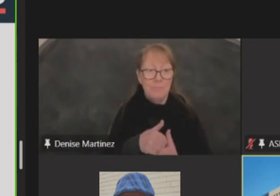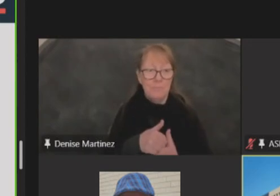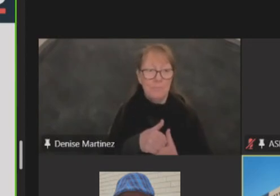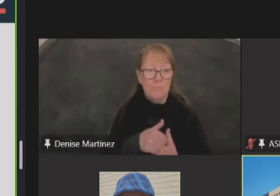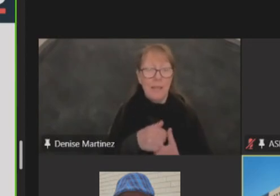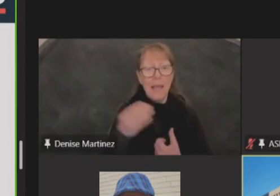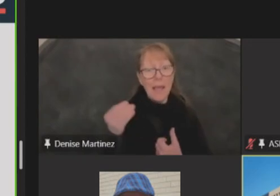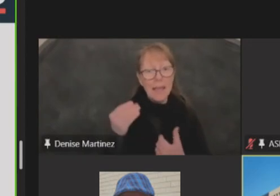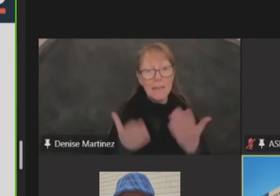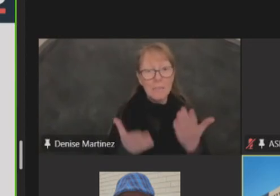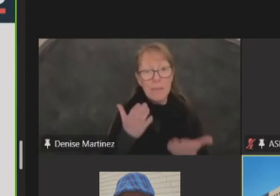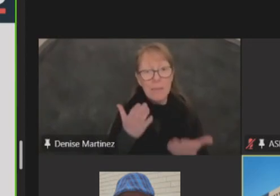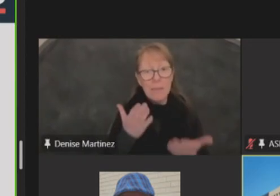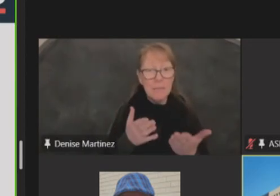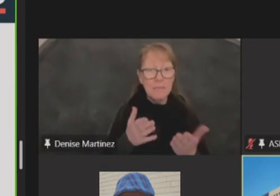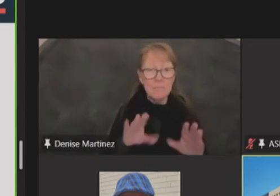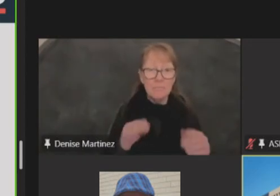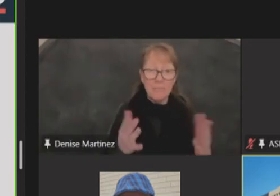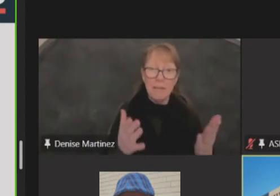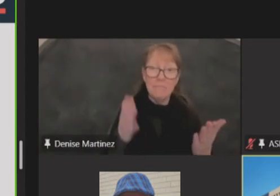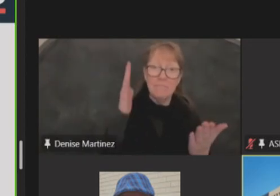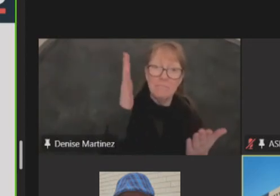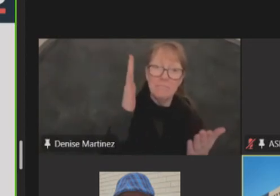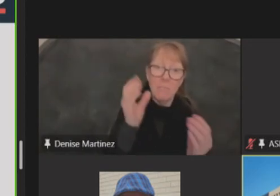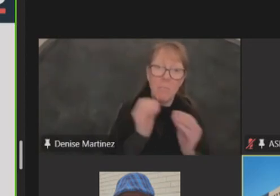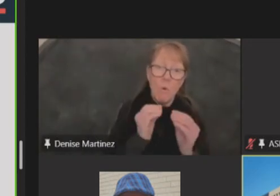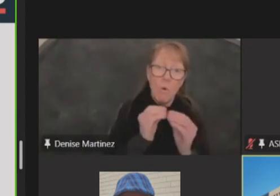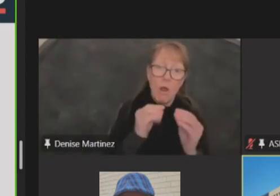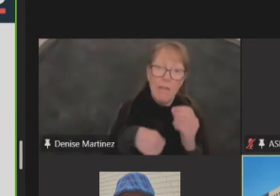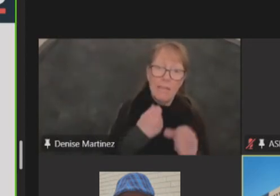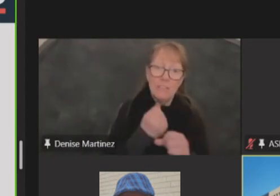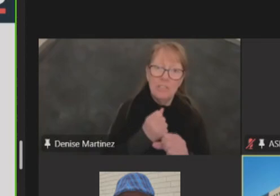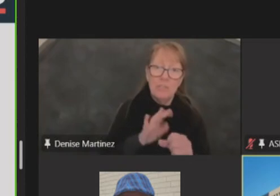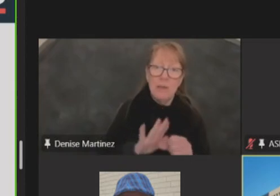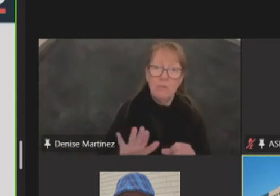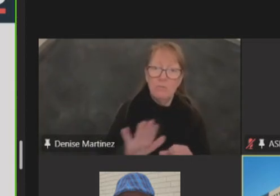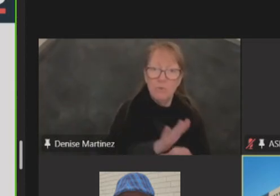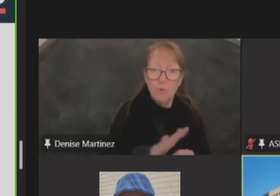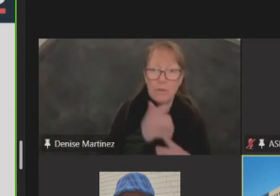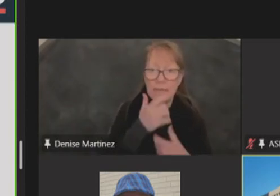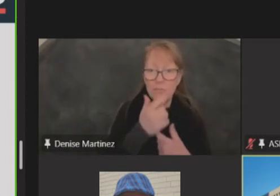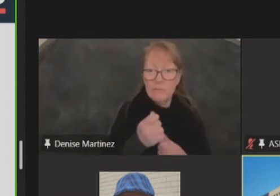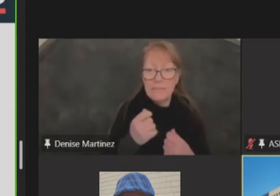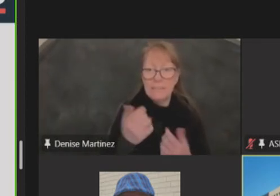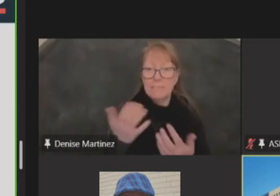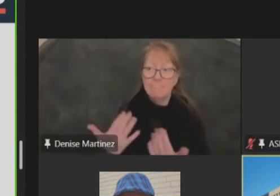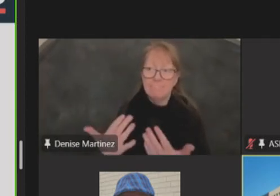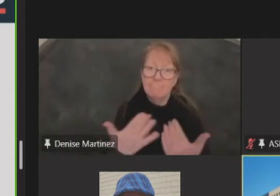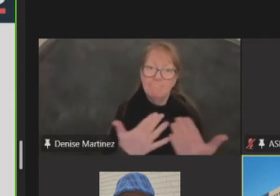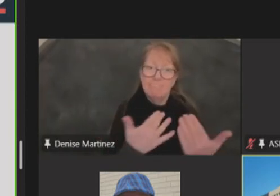bit more this year about what your interests are and how people can get involved with it.